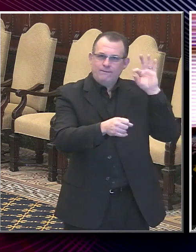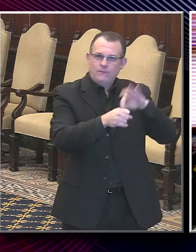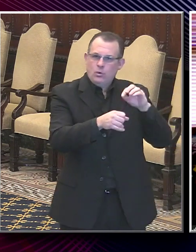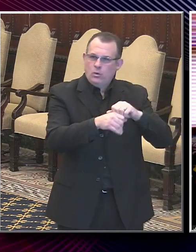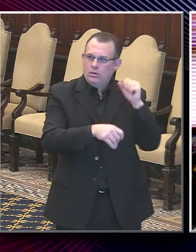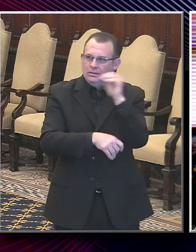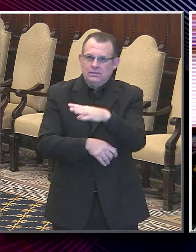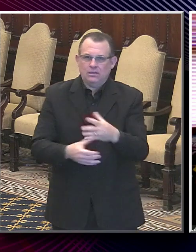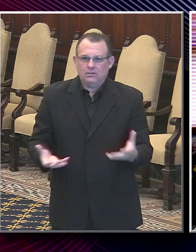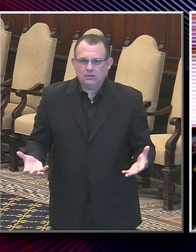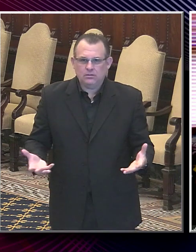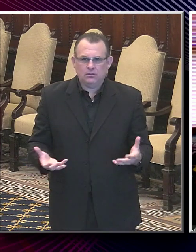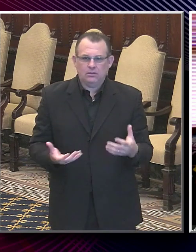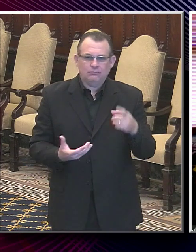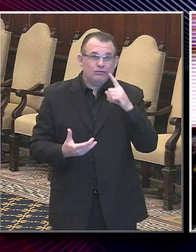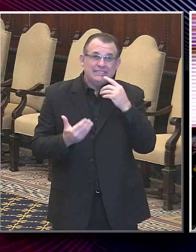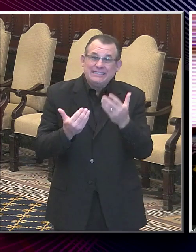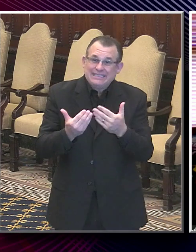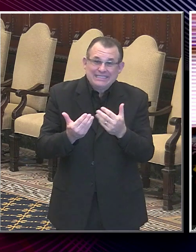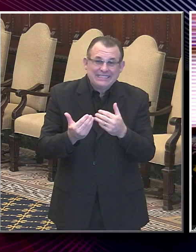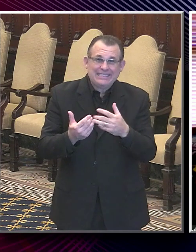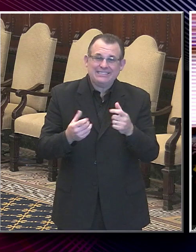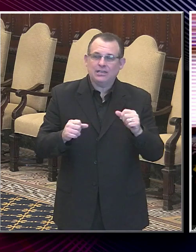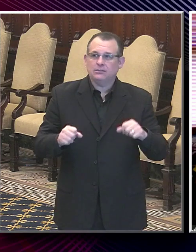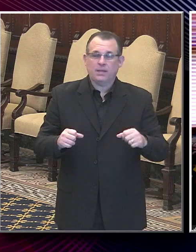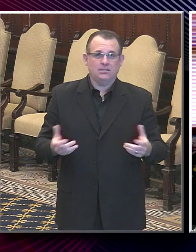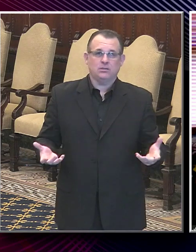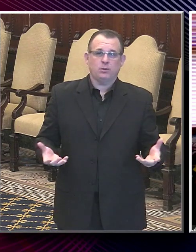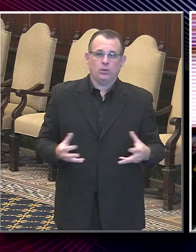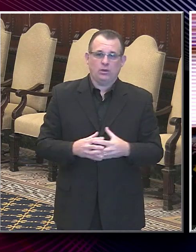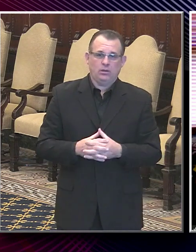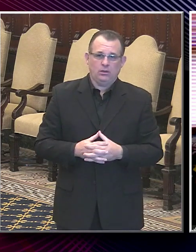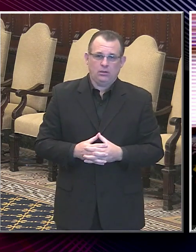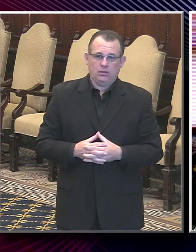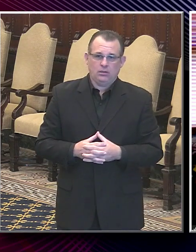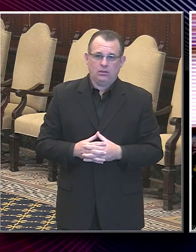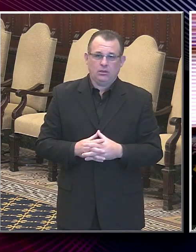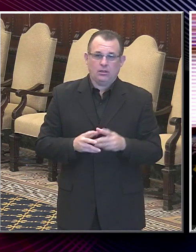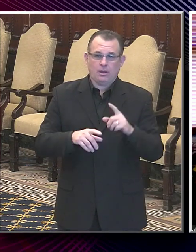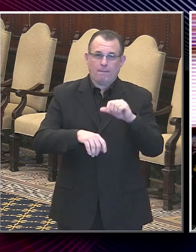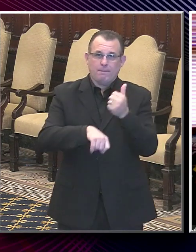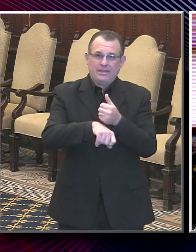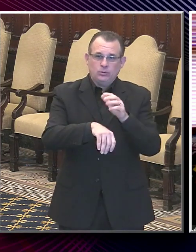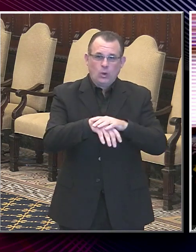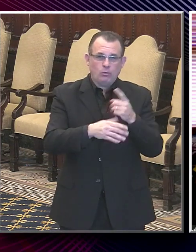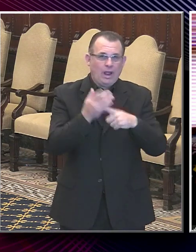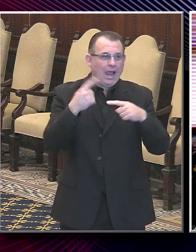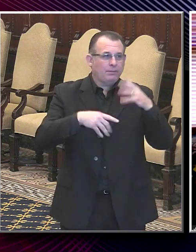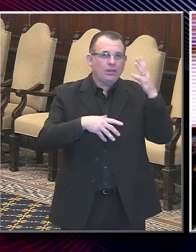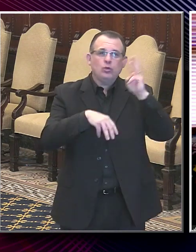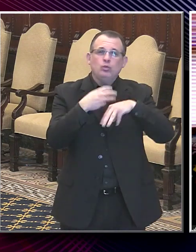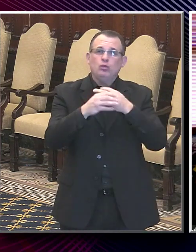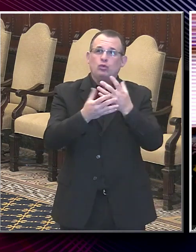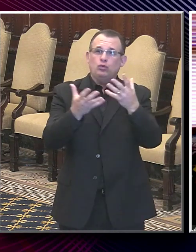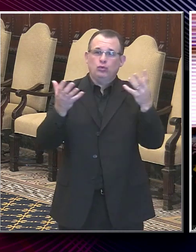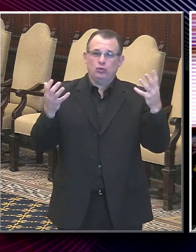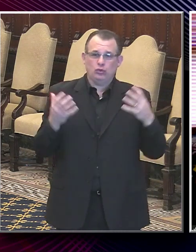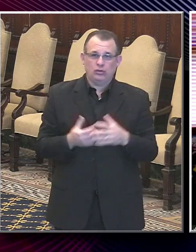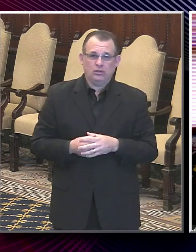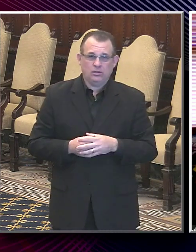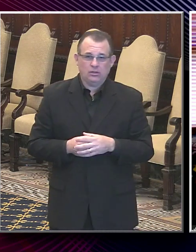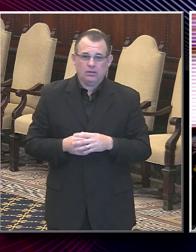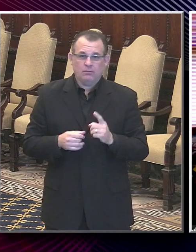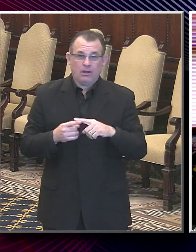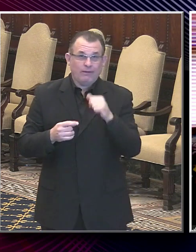as easy as possible based on the conditions we're in. But we don't have enough people voting